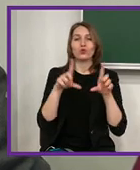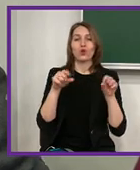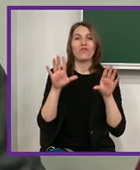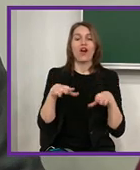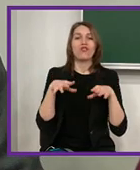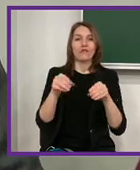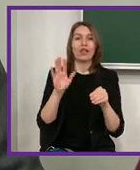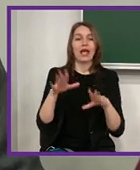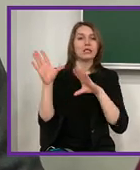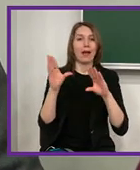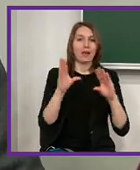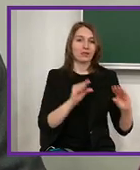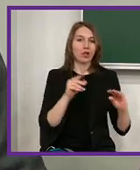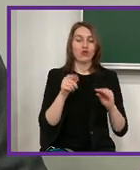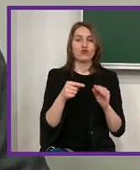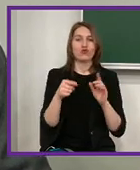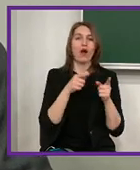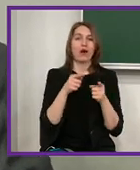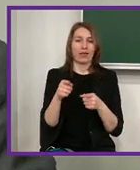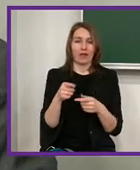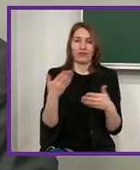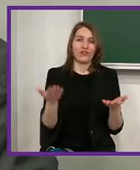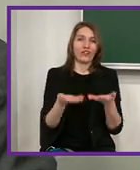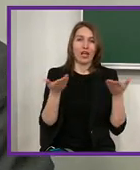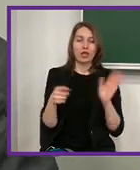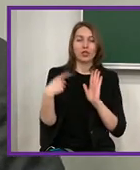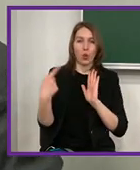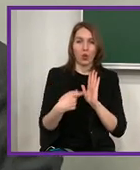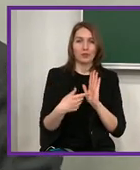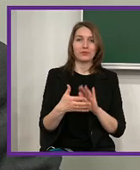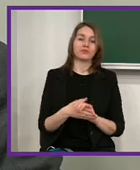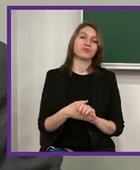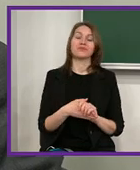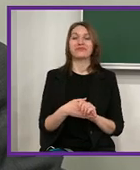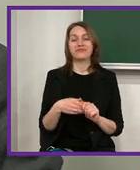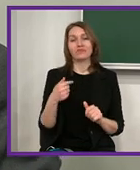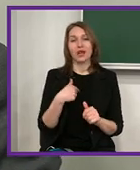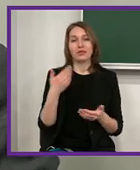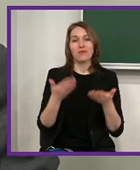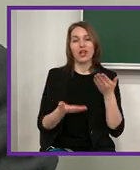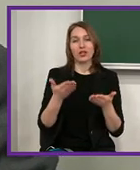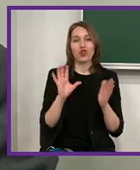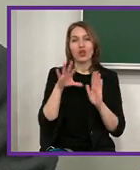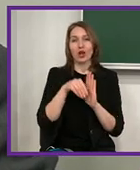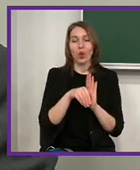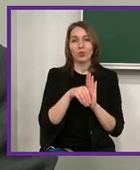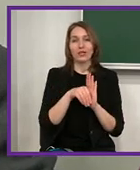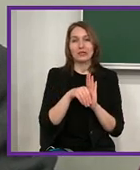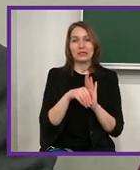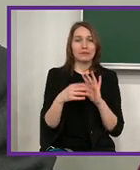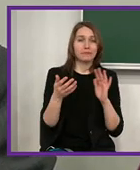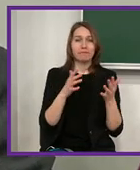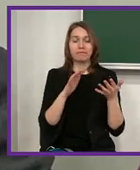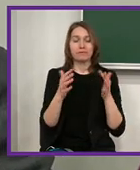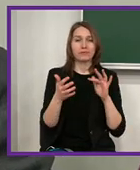And I'll try to do that in 10 minutes, and also because I really want to hear from you what your thoughts are. And I'll try to conclude using an example because I